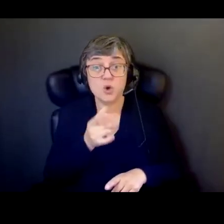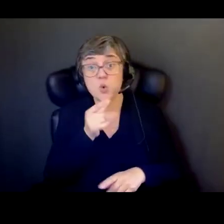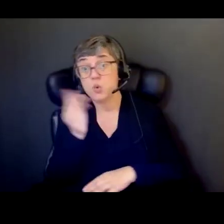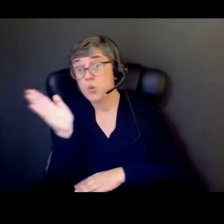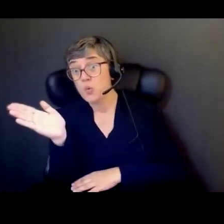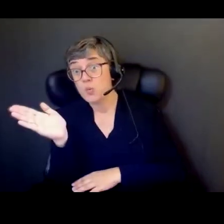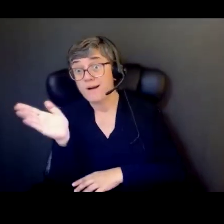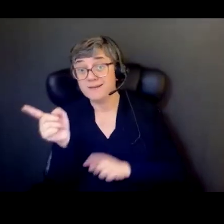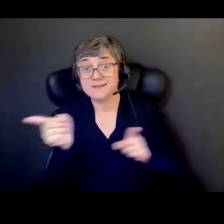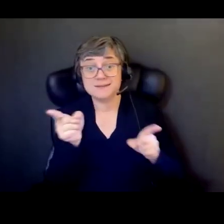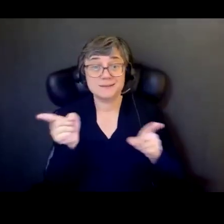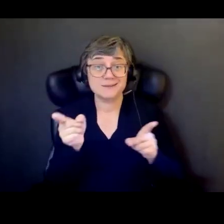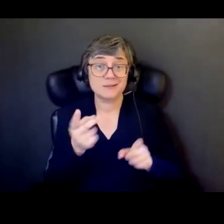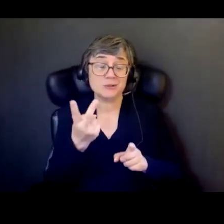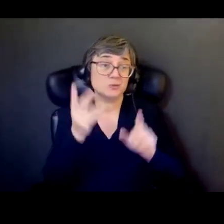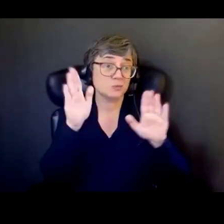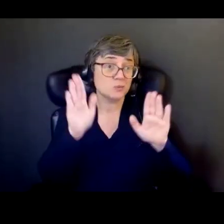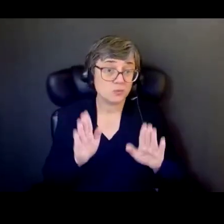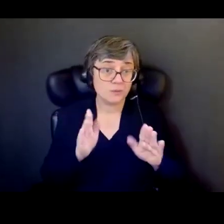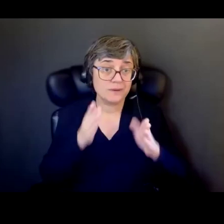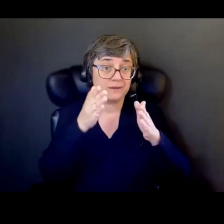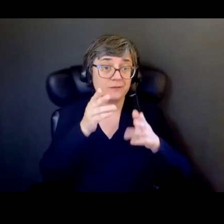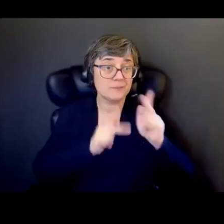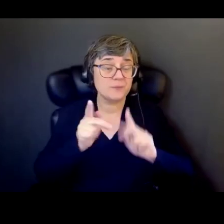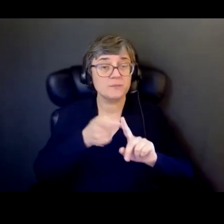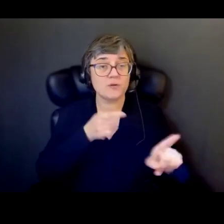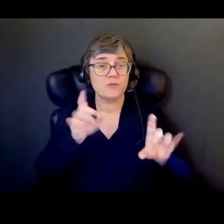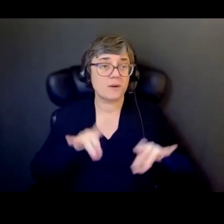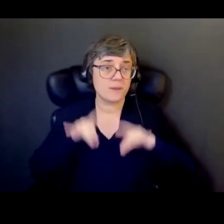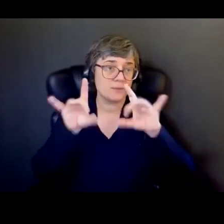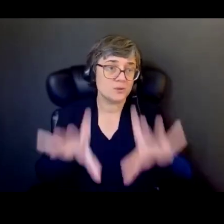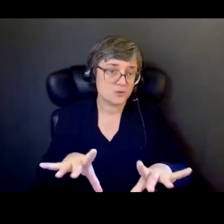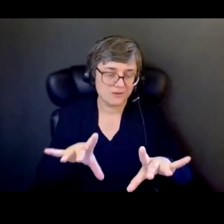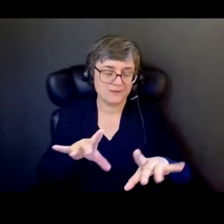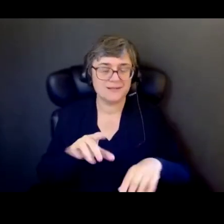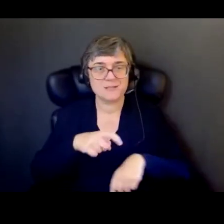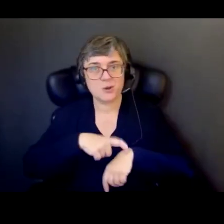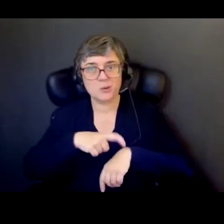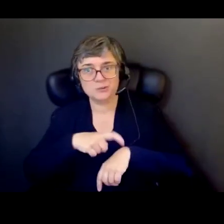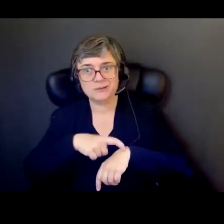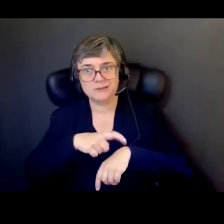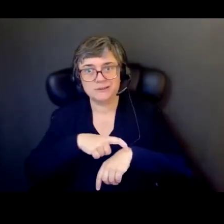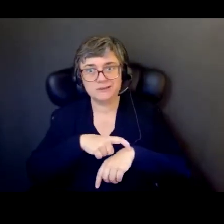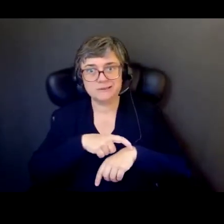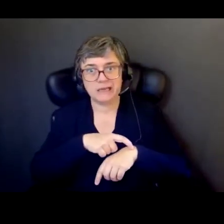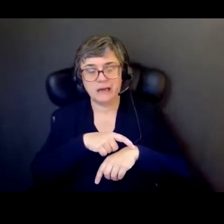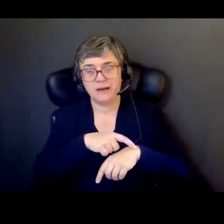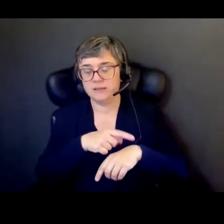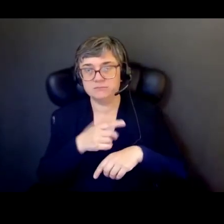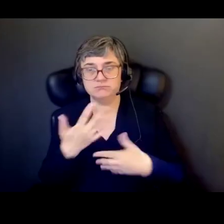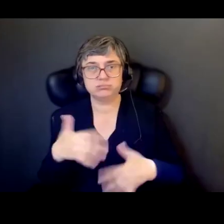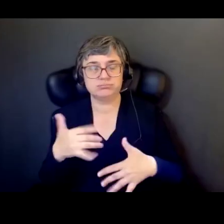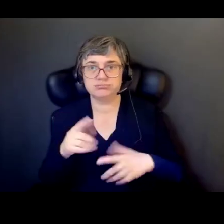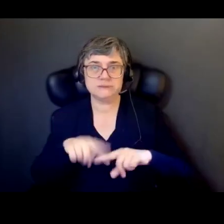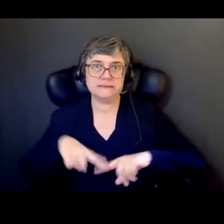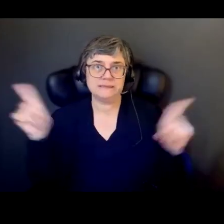wonderful speakers from Australia. And, you know, the time difference being what it is, it didn't seem fair to ask them to do a presentation at 3 a.m.